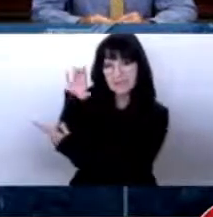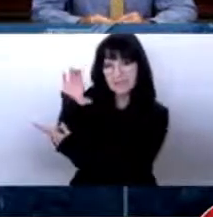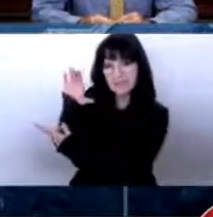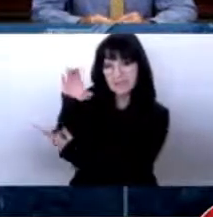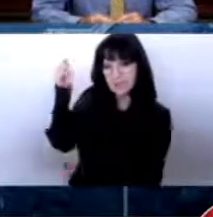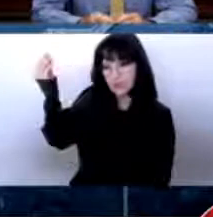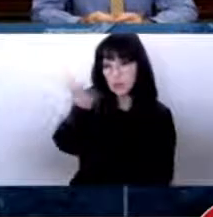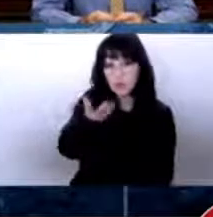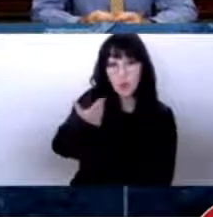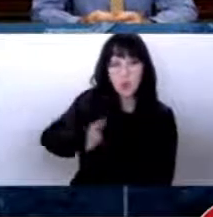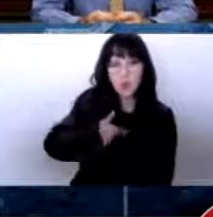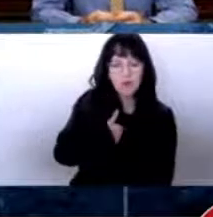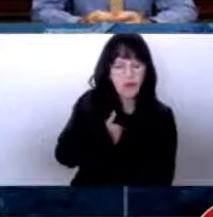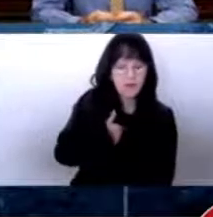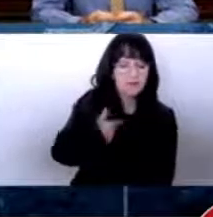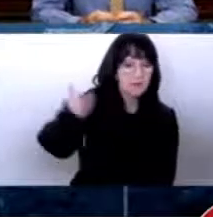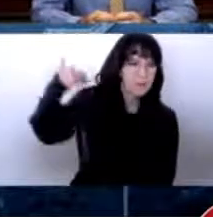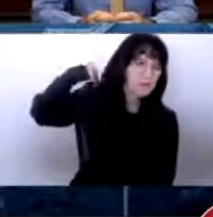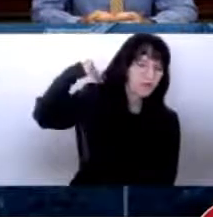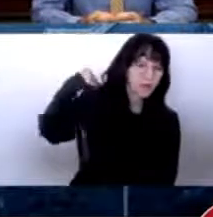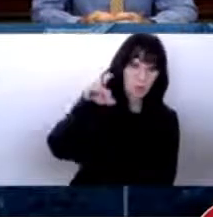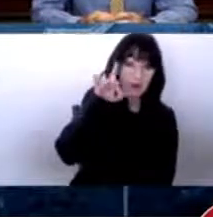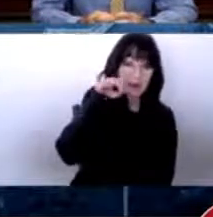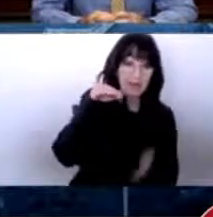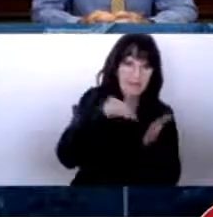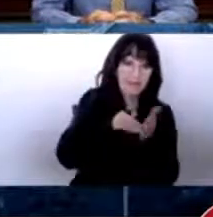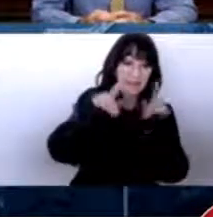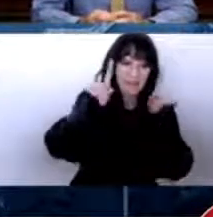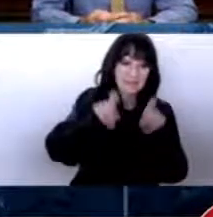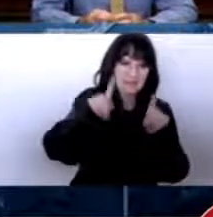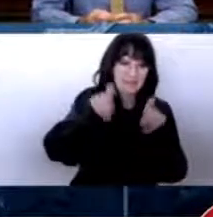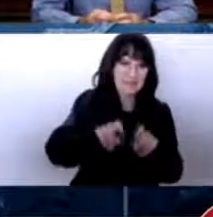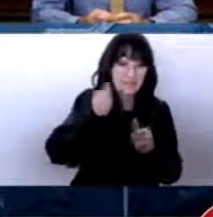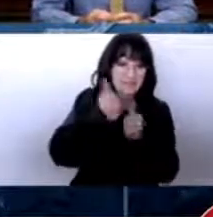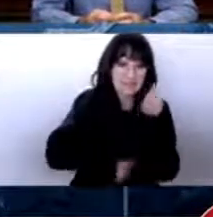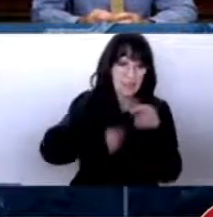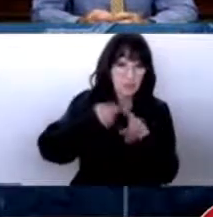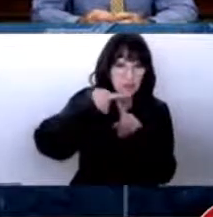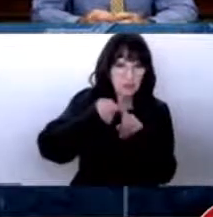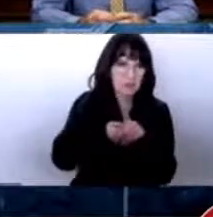80,000 tests a month. And we did